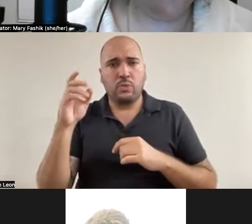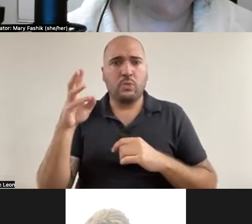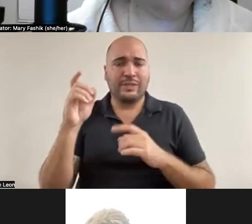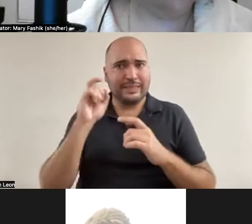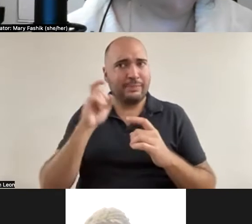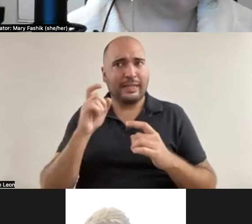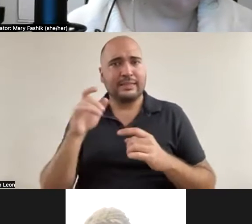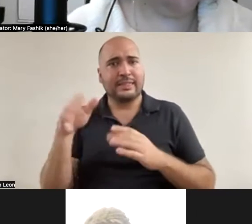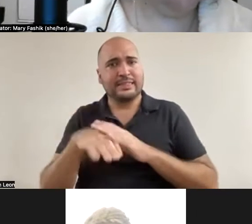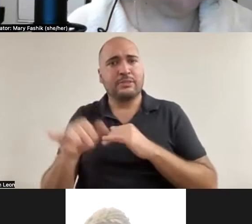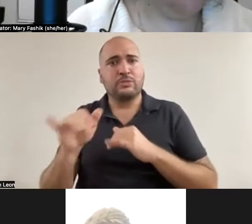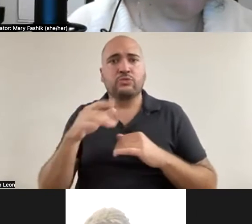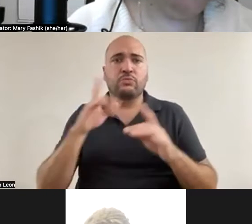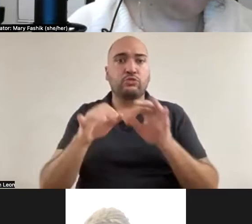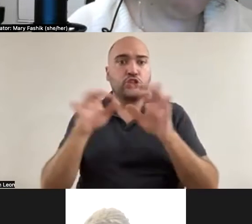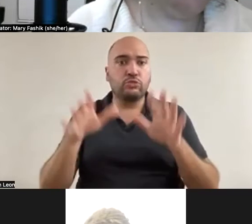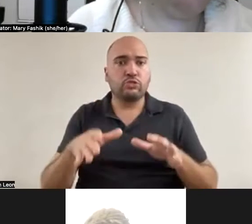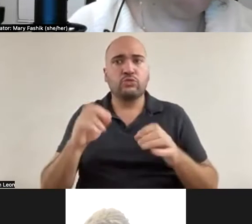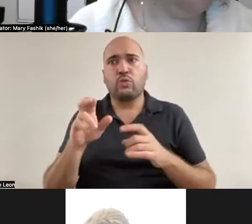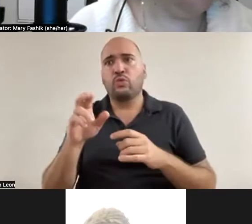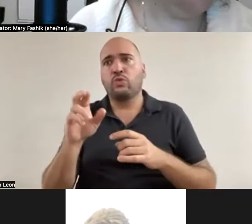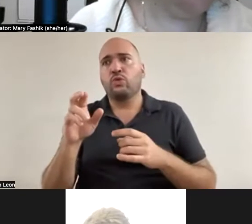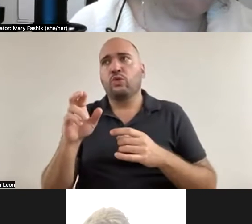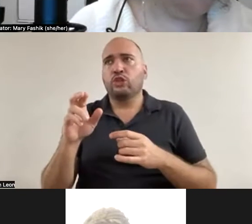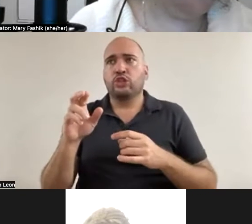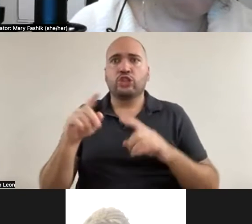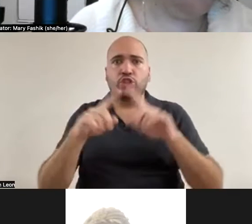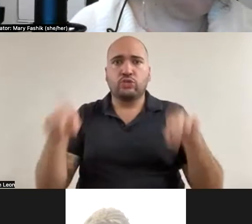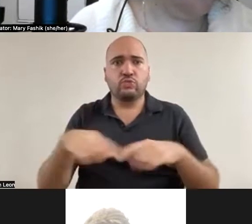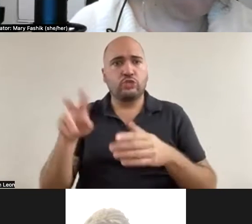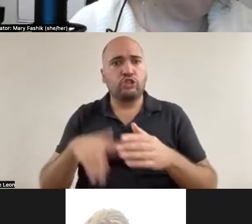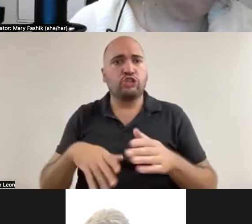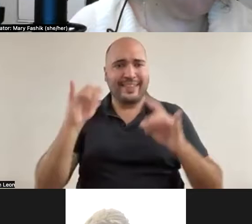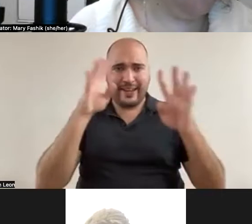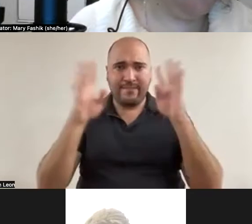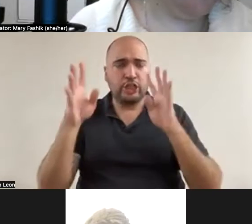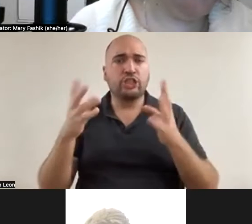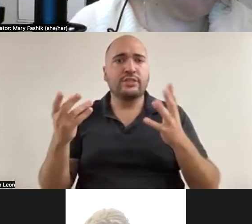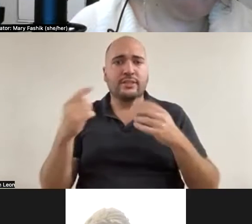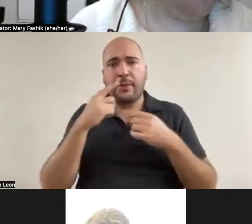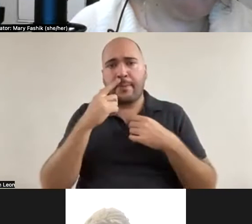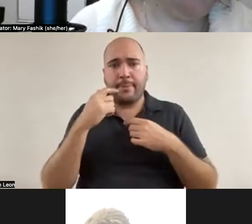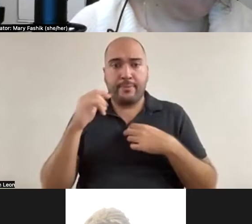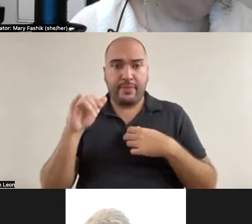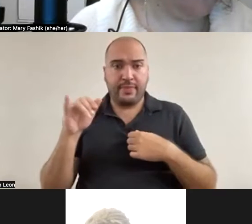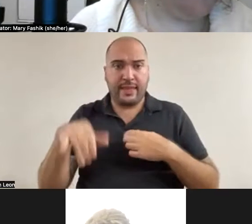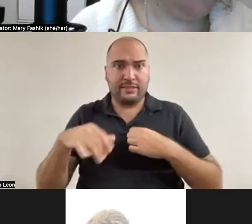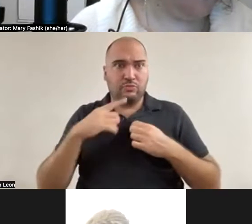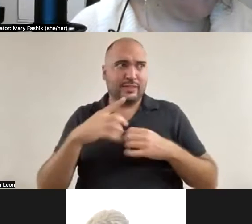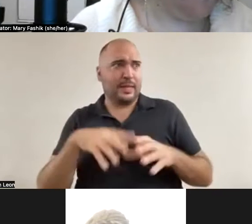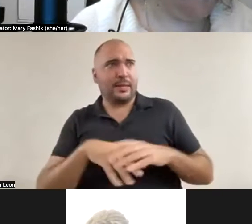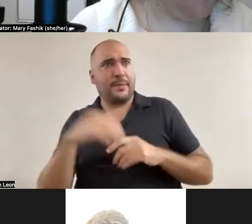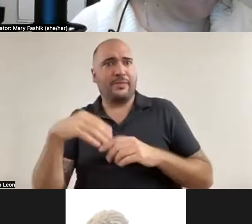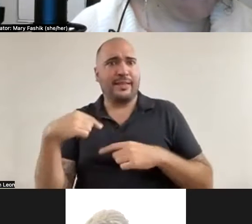we're talking about interpreters or screen readers, the innovation that has come out